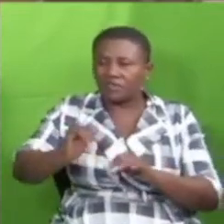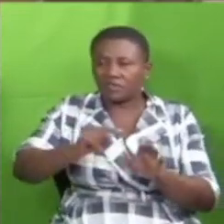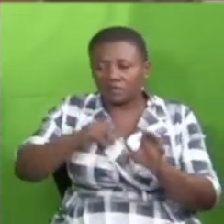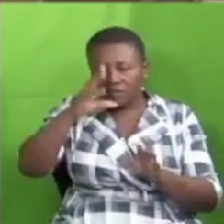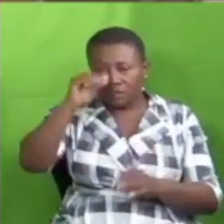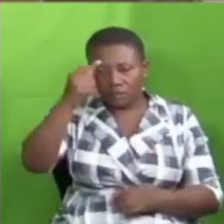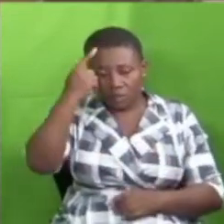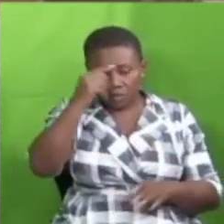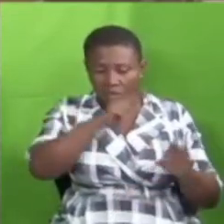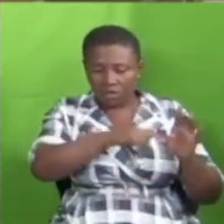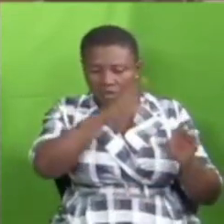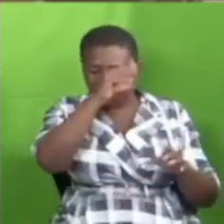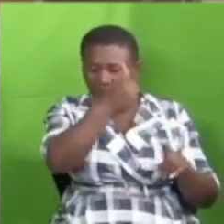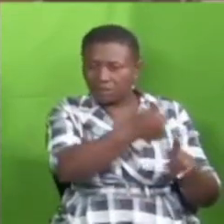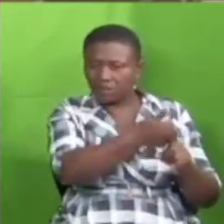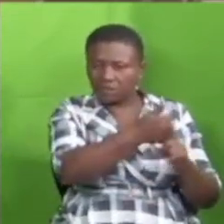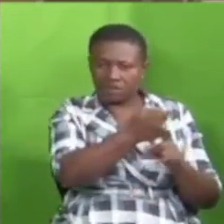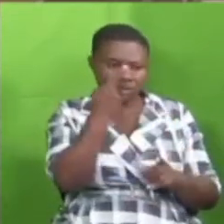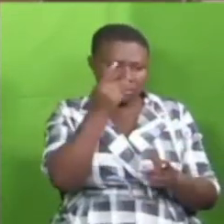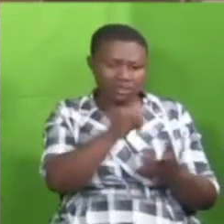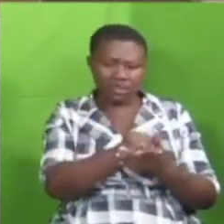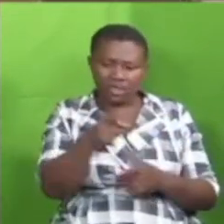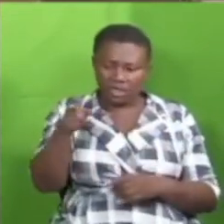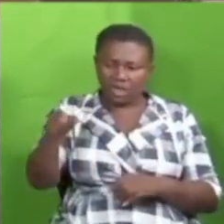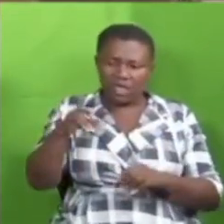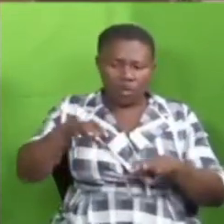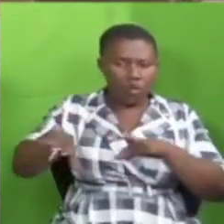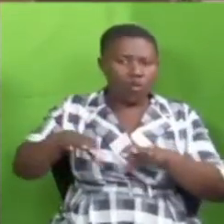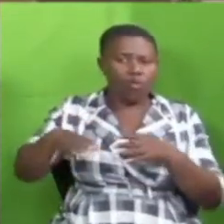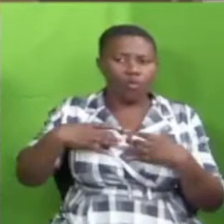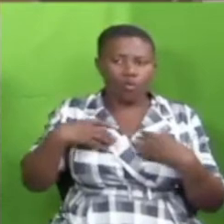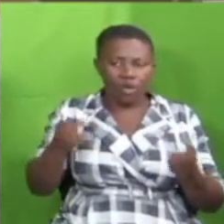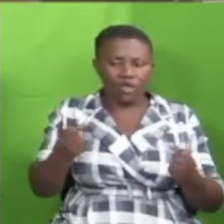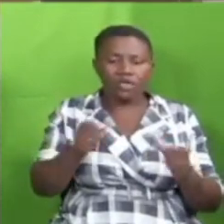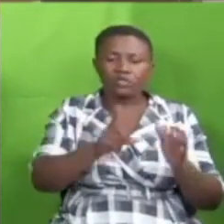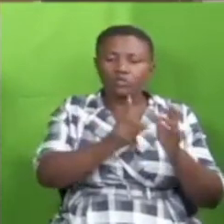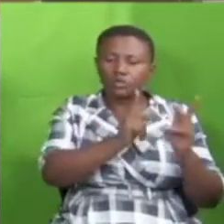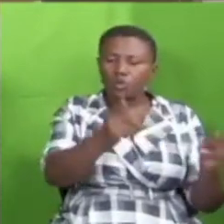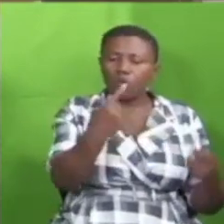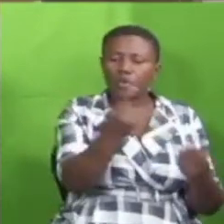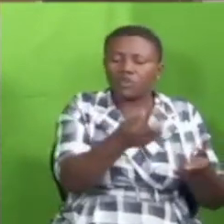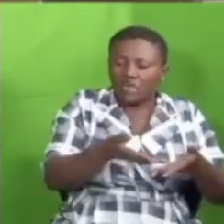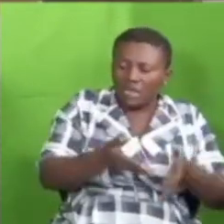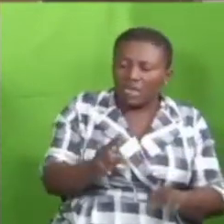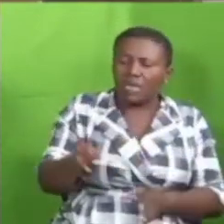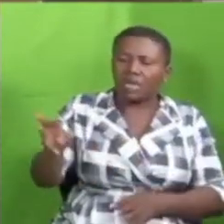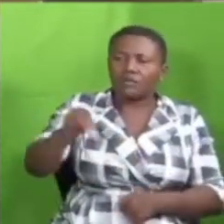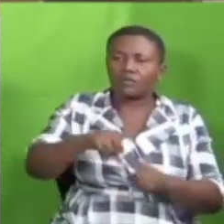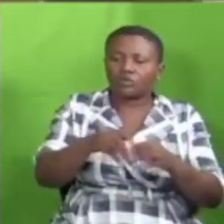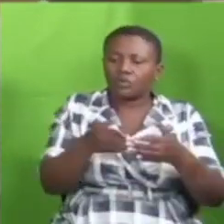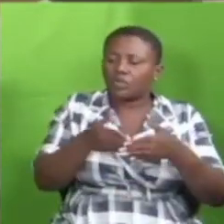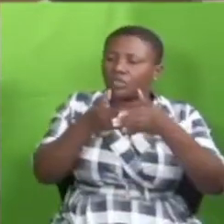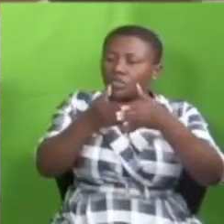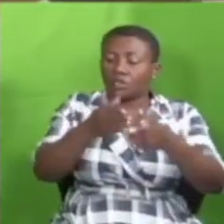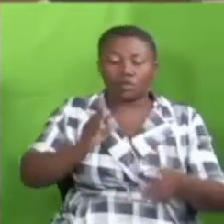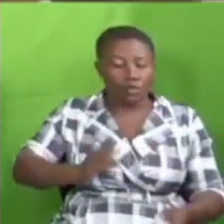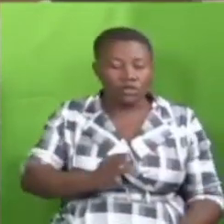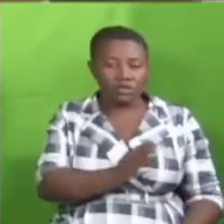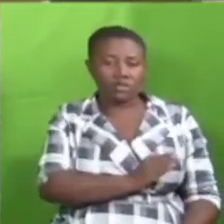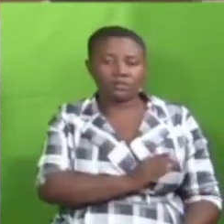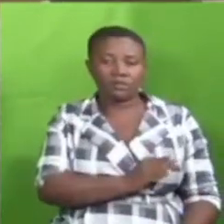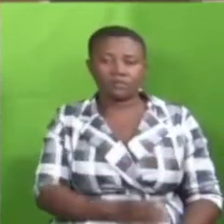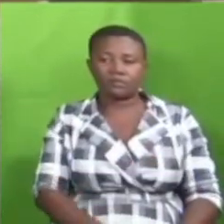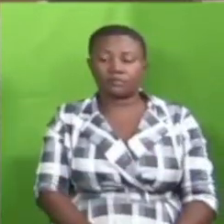much progress in him that he actually allowed him to lead the committee any which way that he desired. And I'm